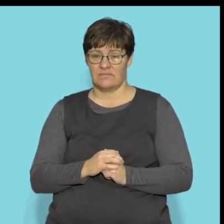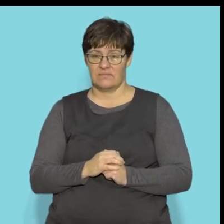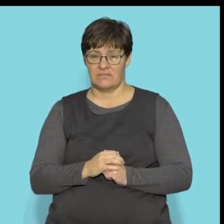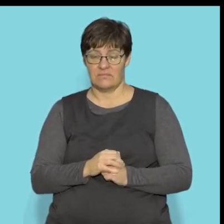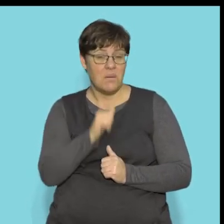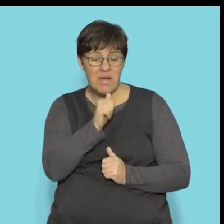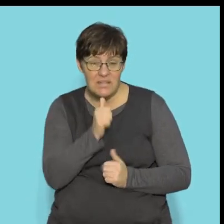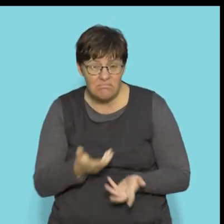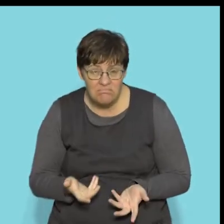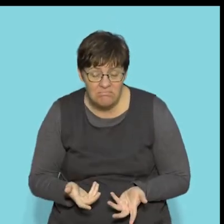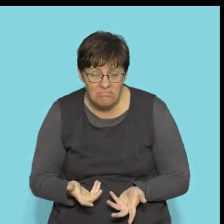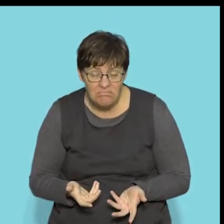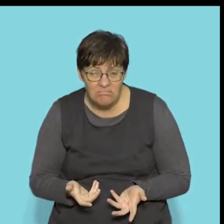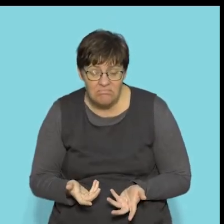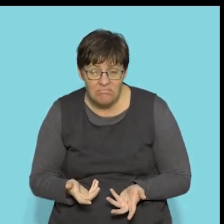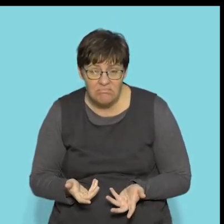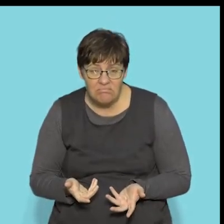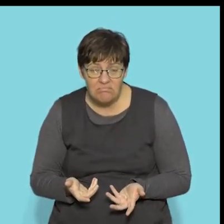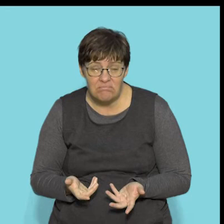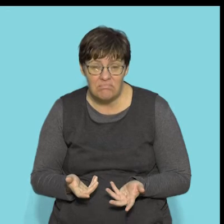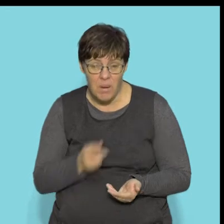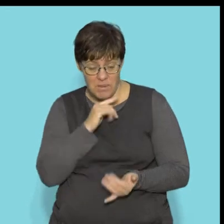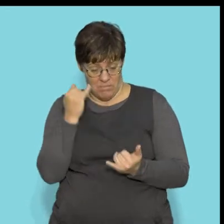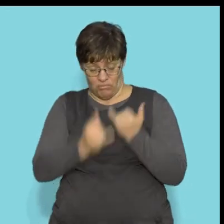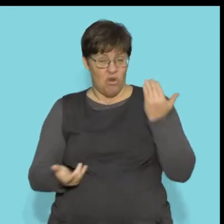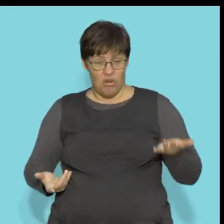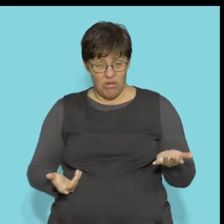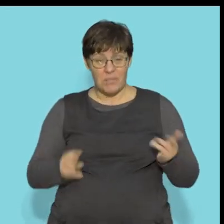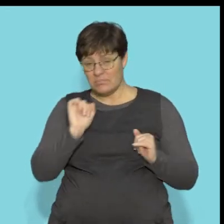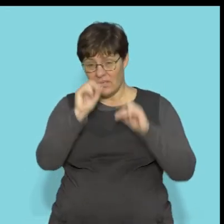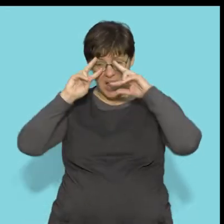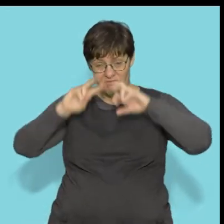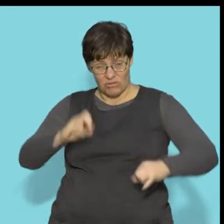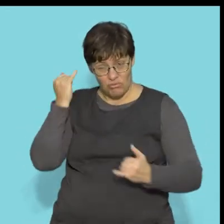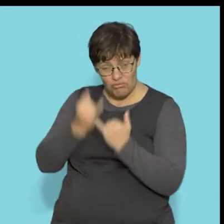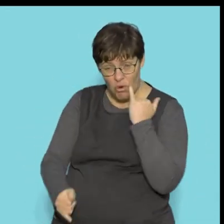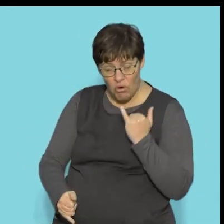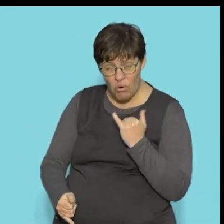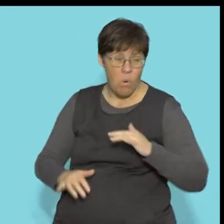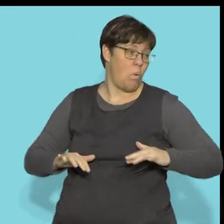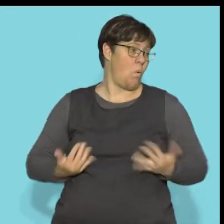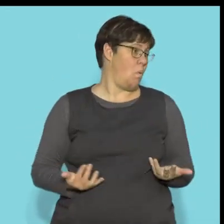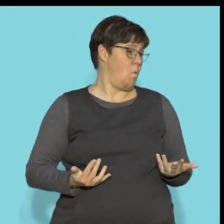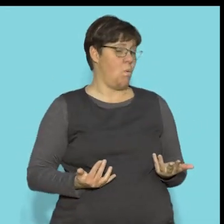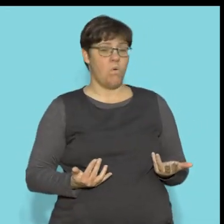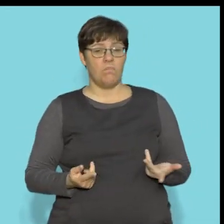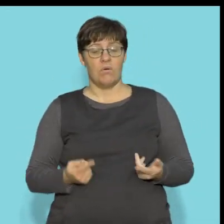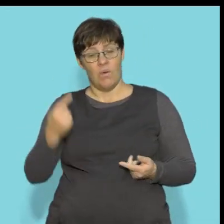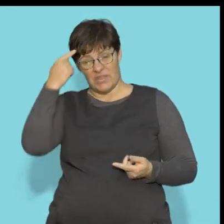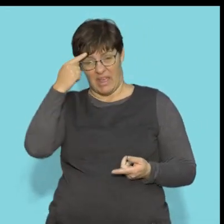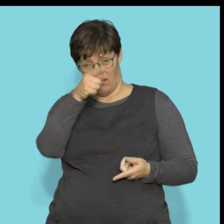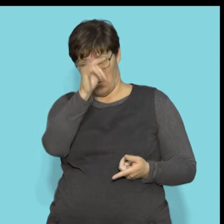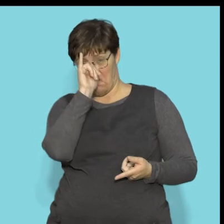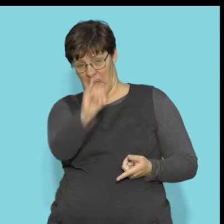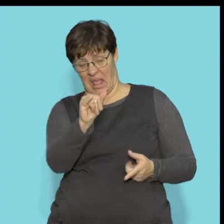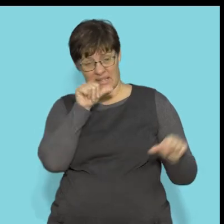Does it matter? Does it mean that your investigation was wrong or you've done